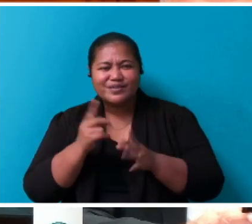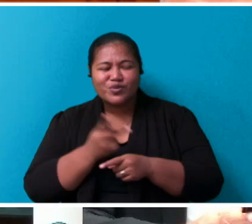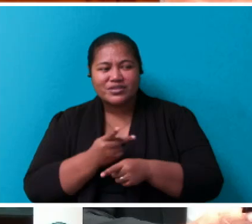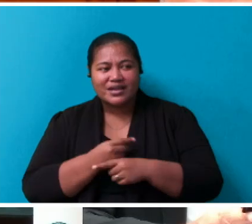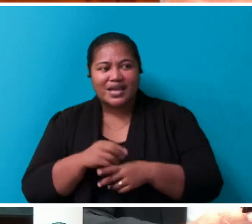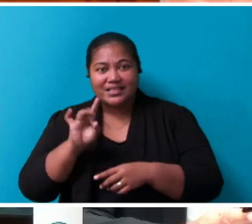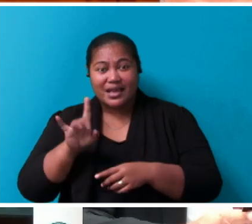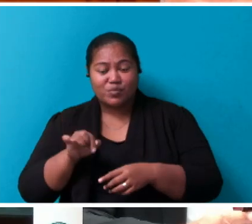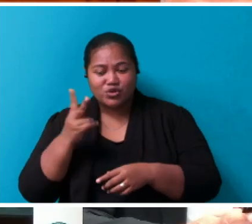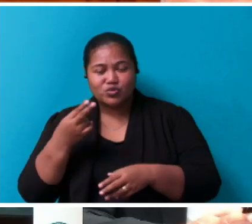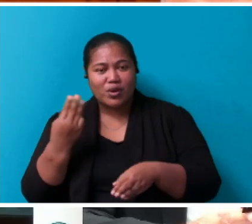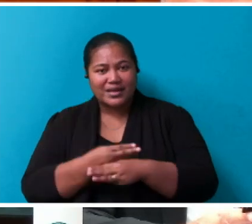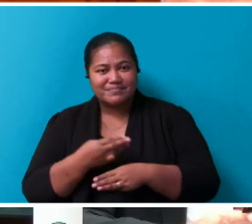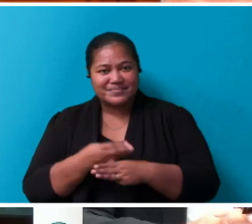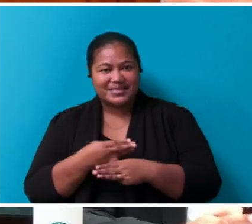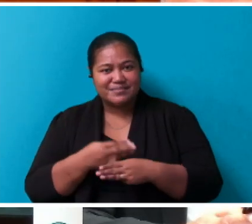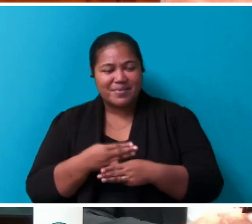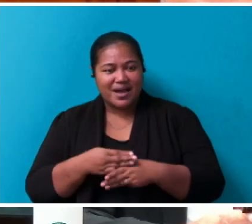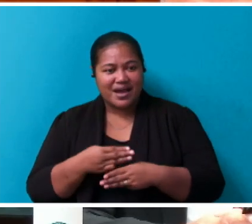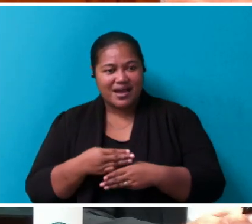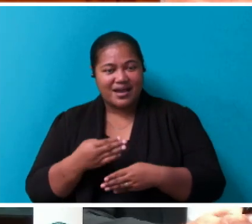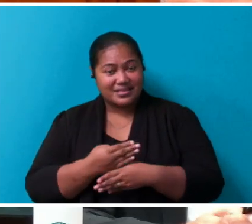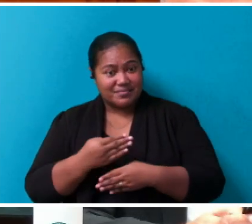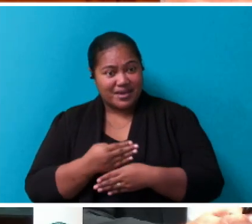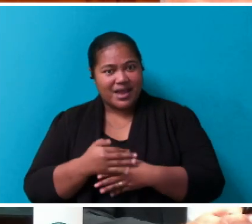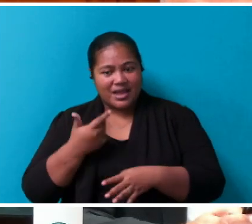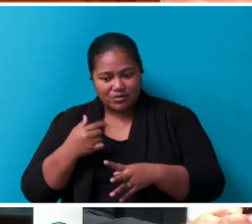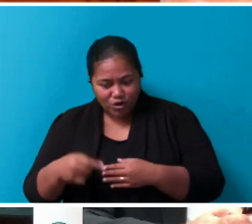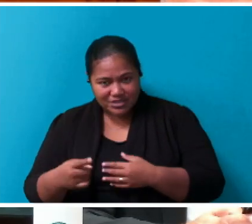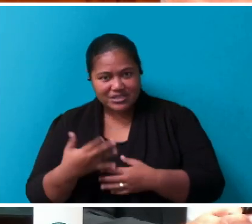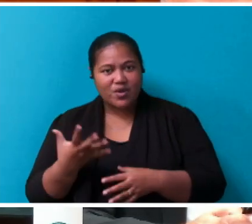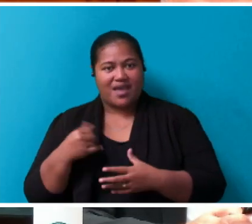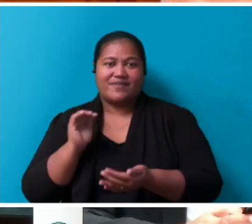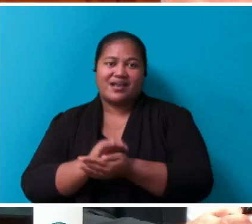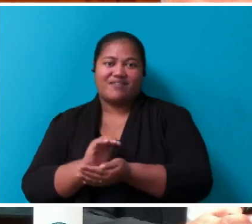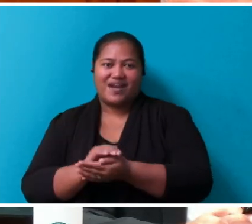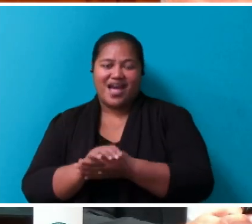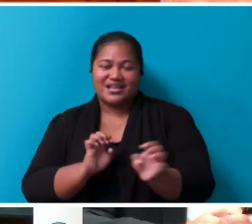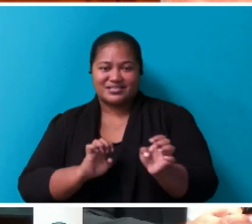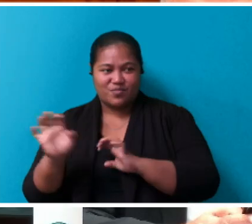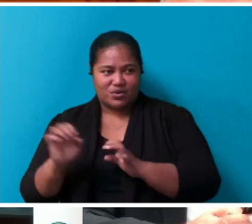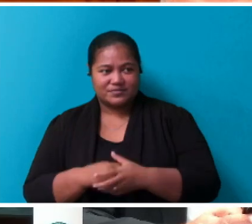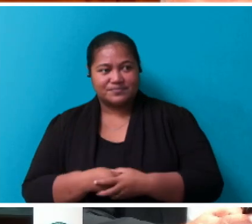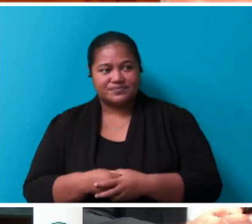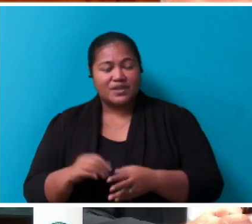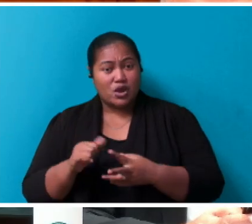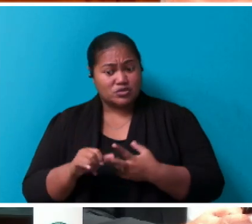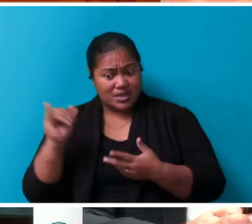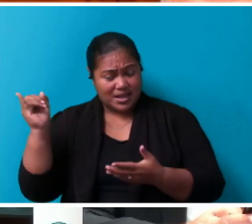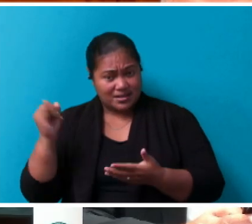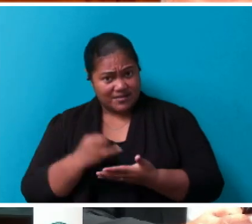in timber, and continued growth in cover export. On the investment front, I am pleased to inform